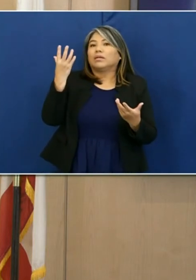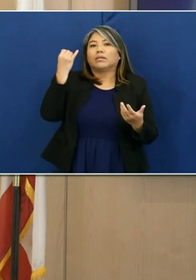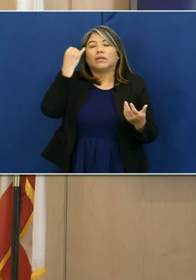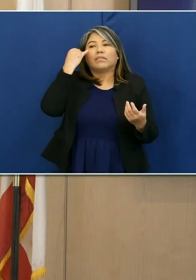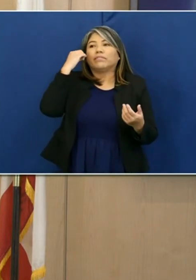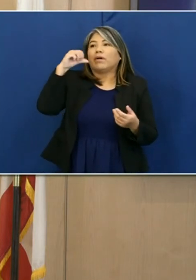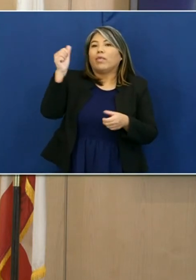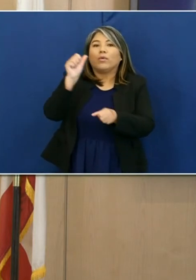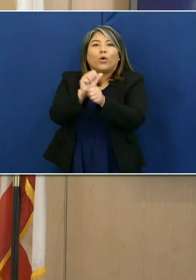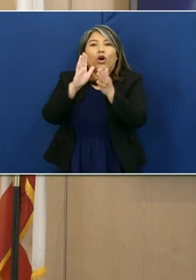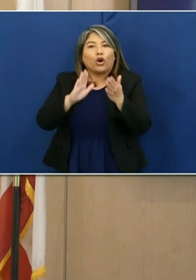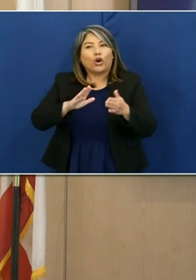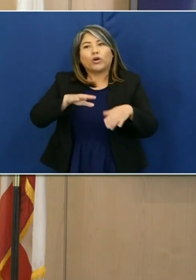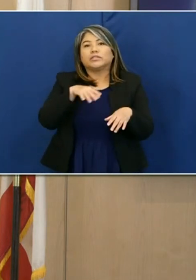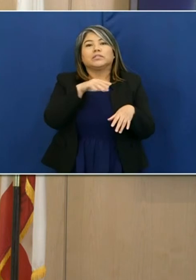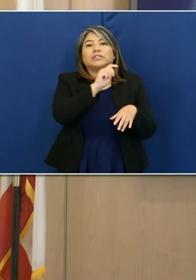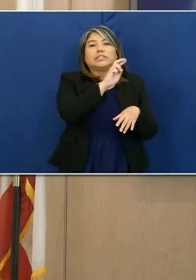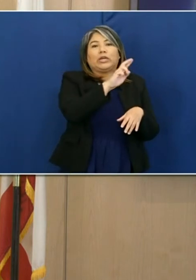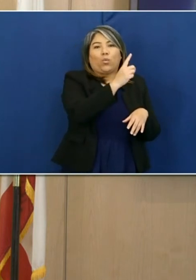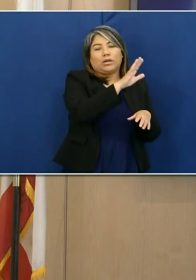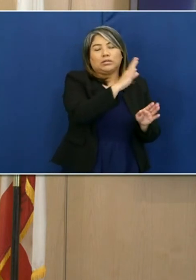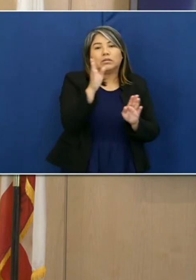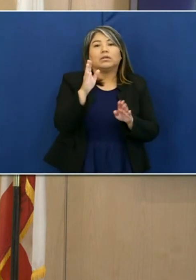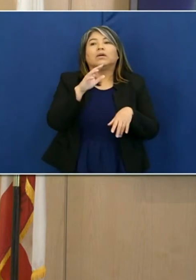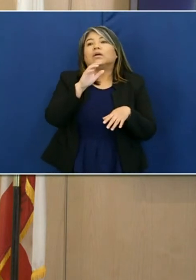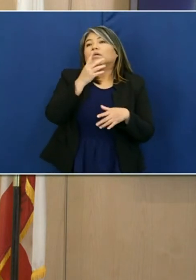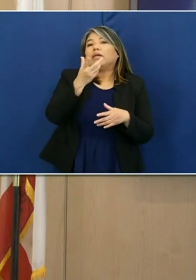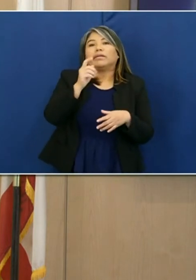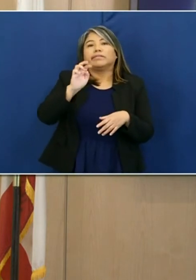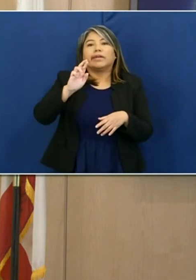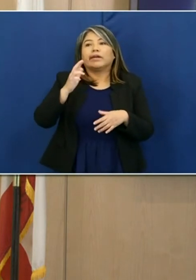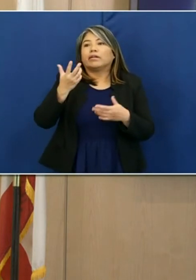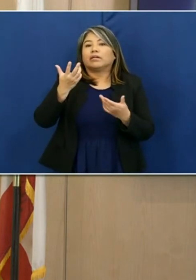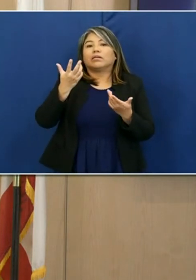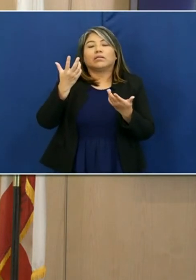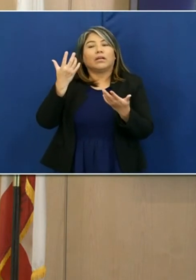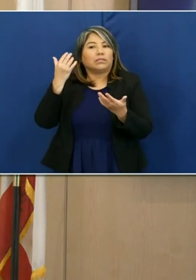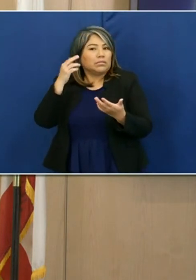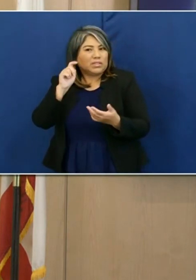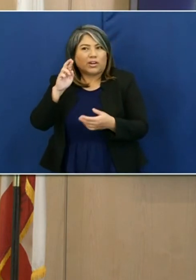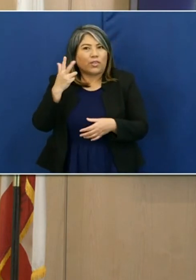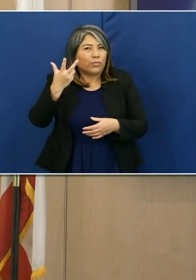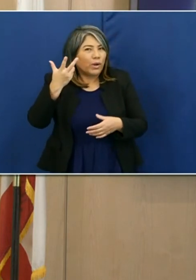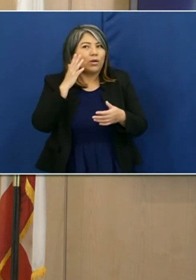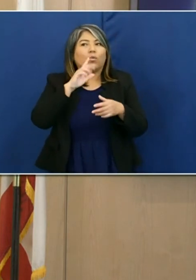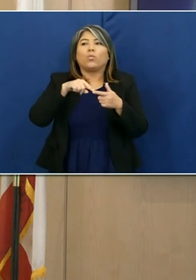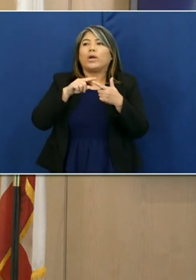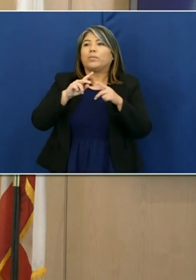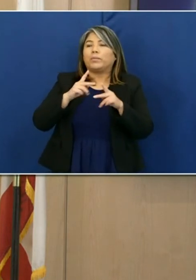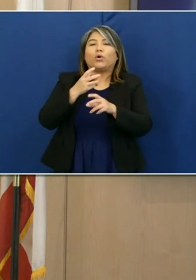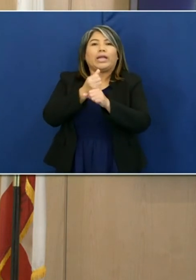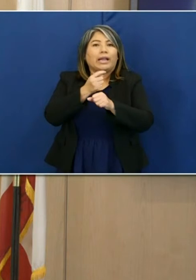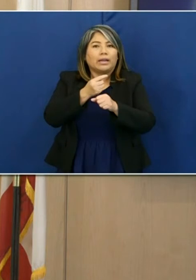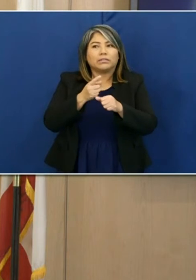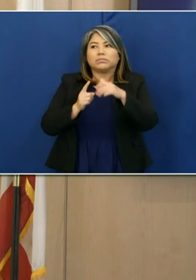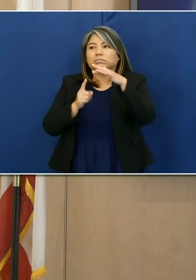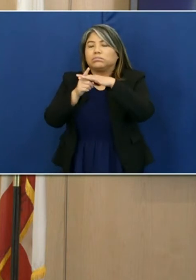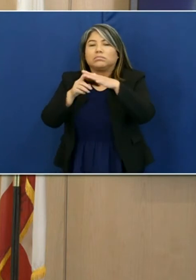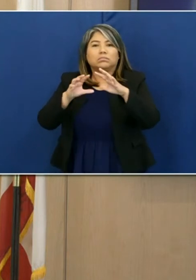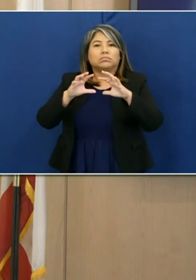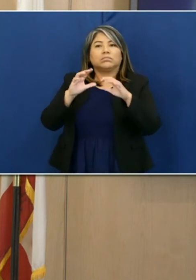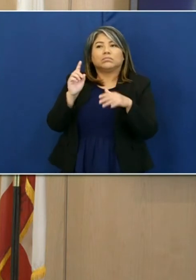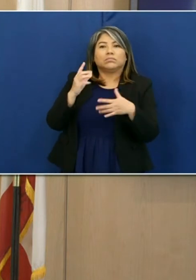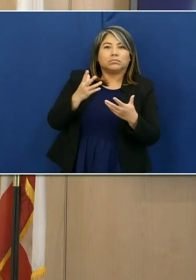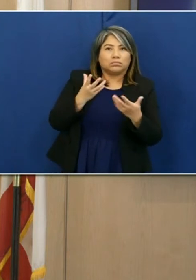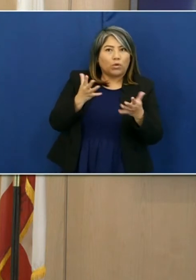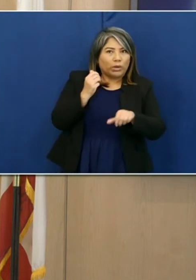workers beyond the Tier 1? Will it be free? Where would people go to get it? Have we started kind of putting those plans in place